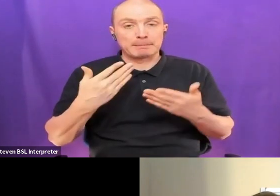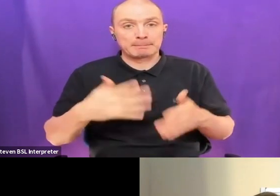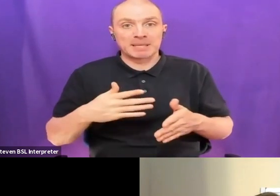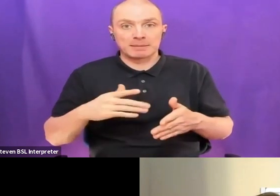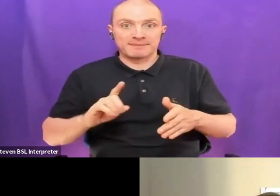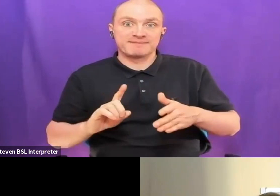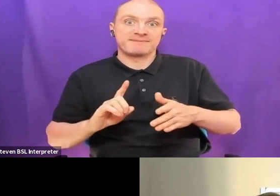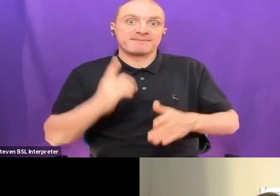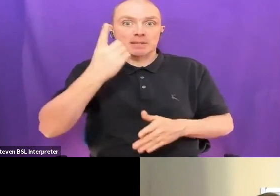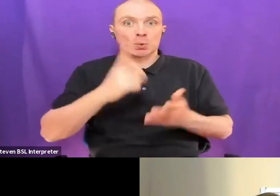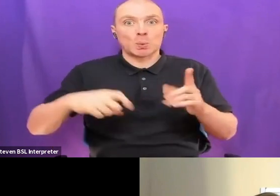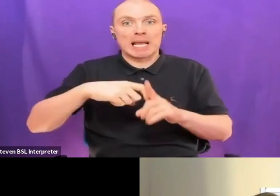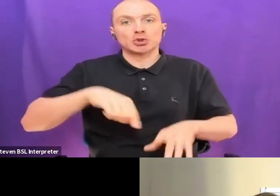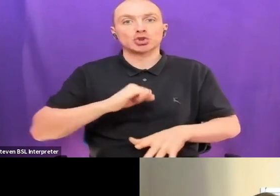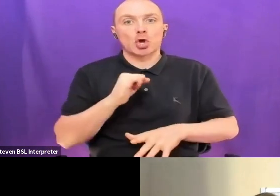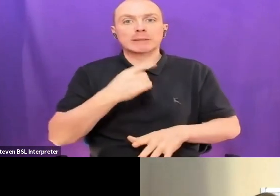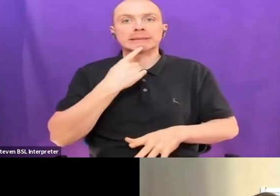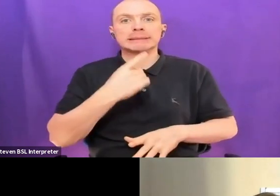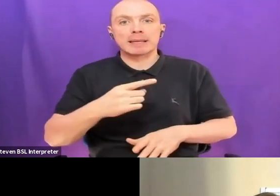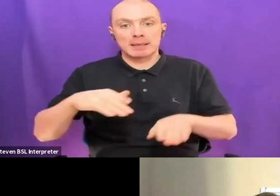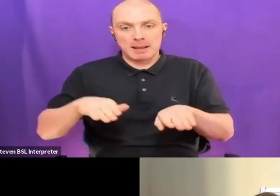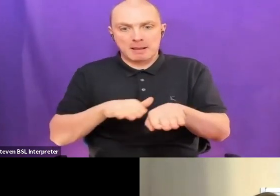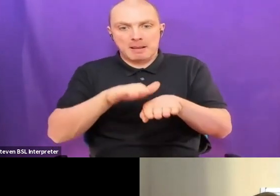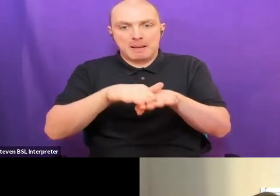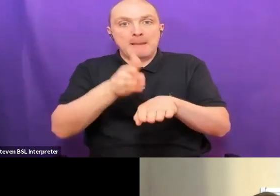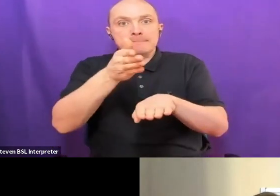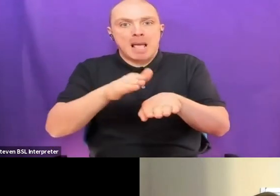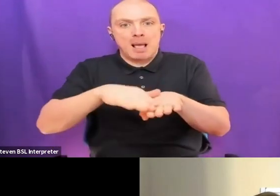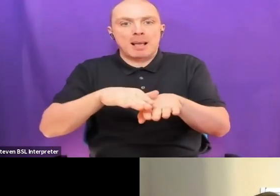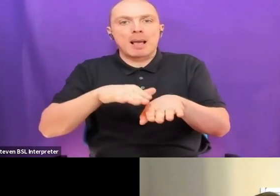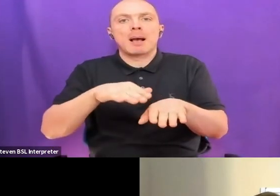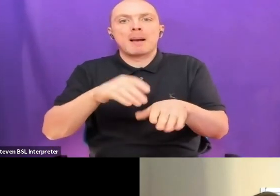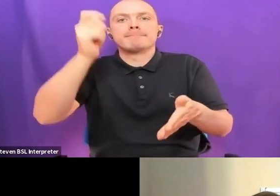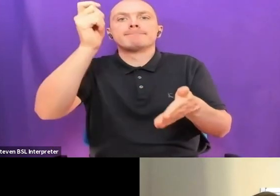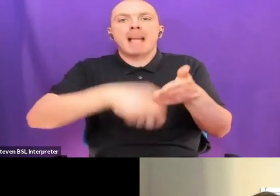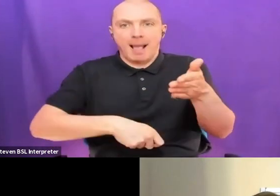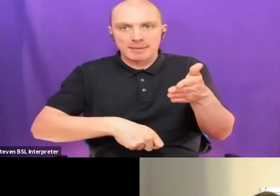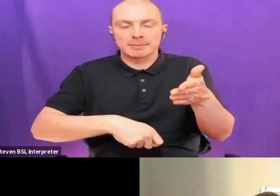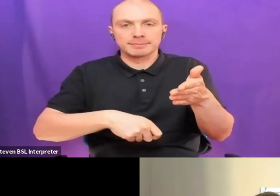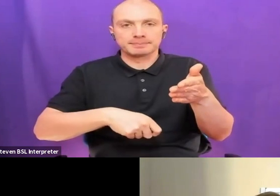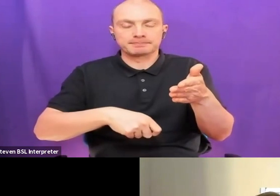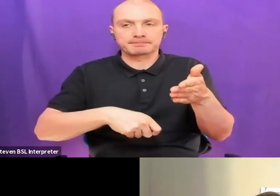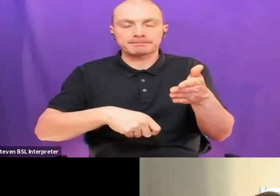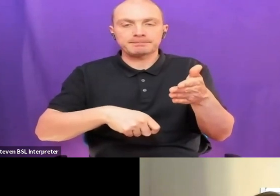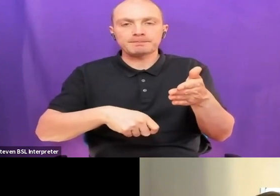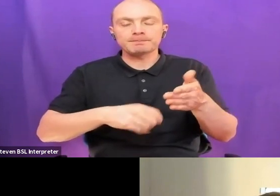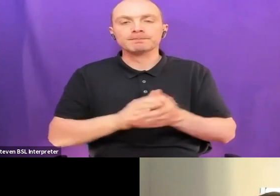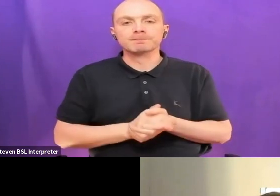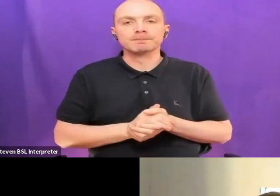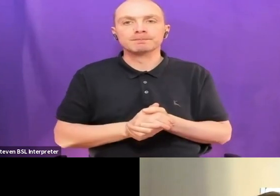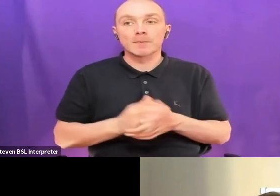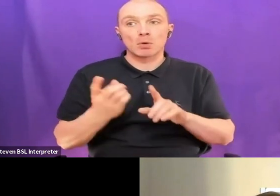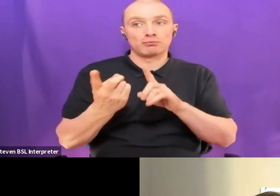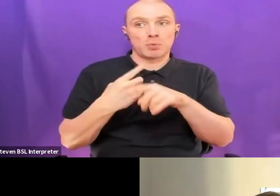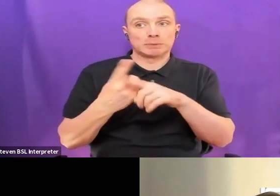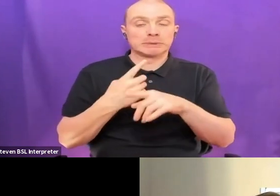year. Public transport was also an issue to accessing key services in the local communities. This included